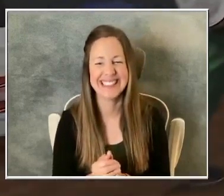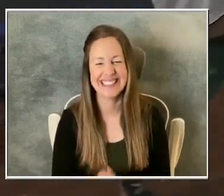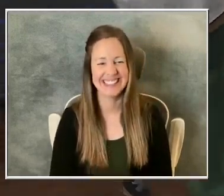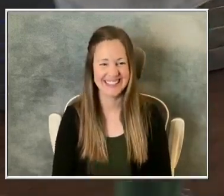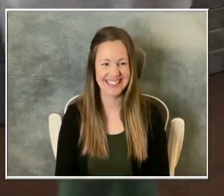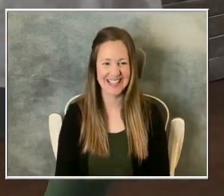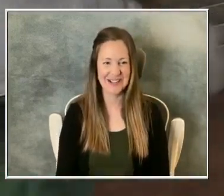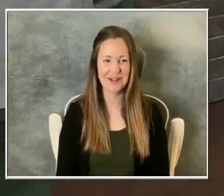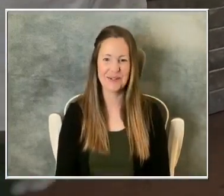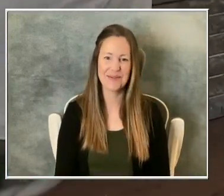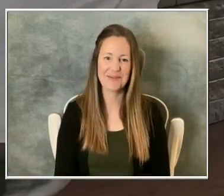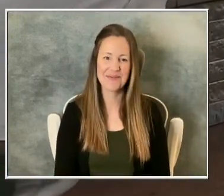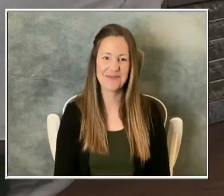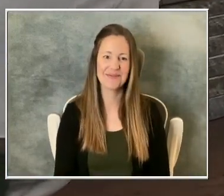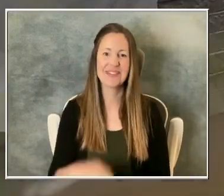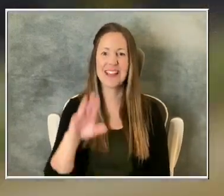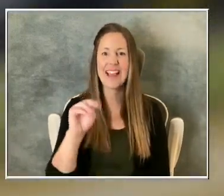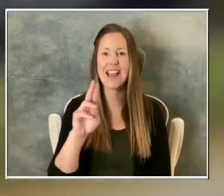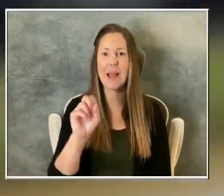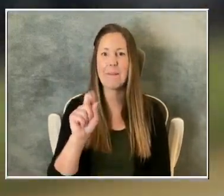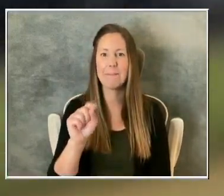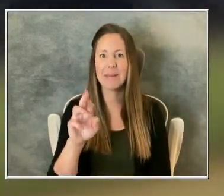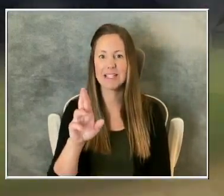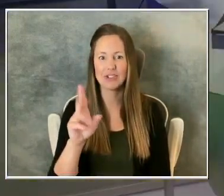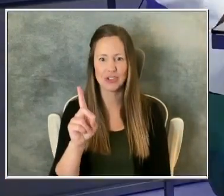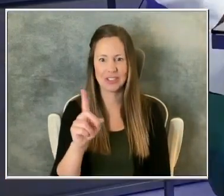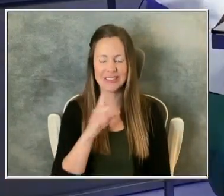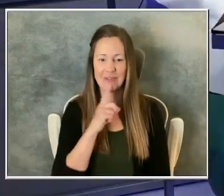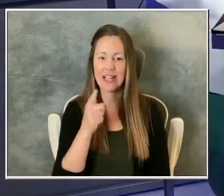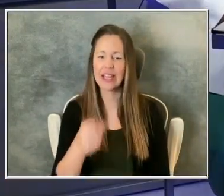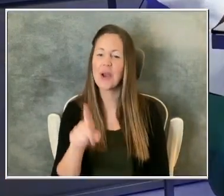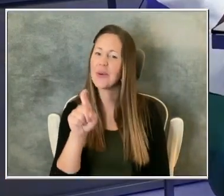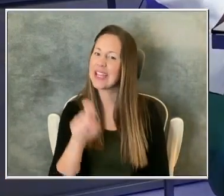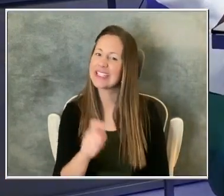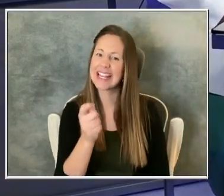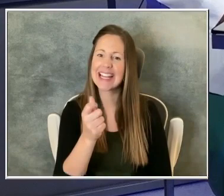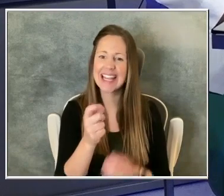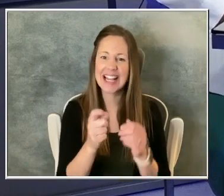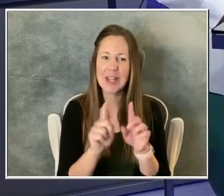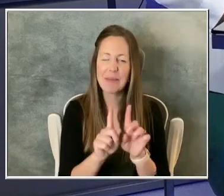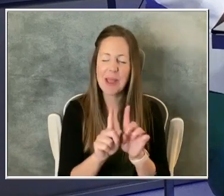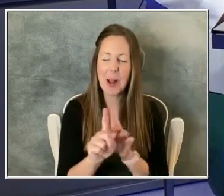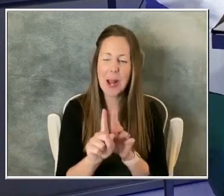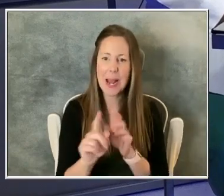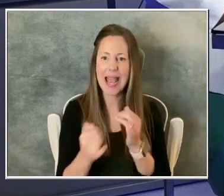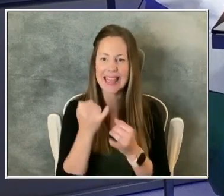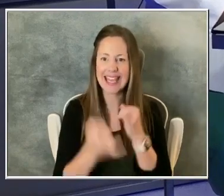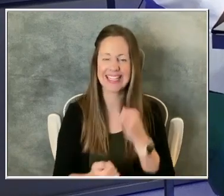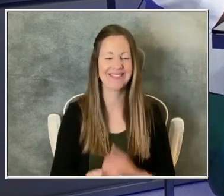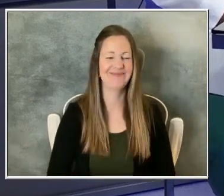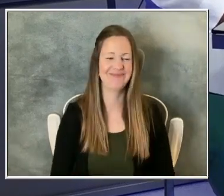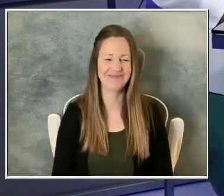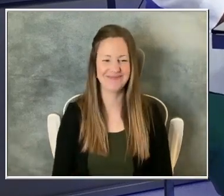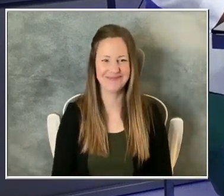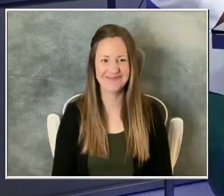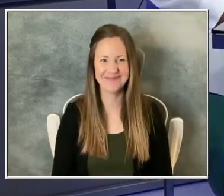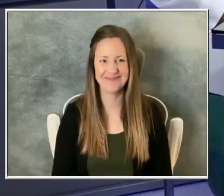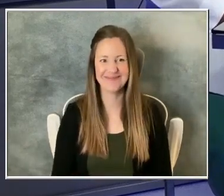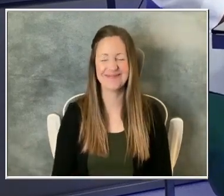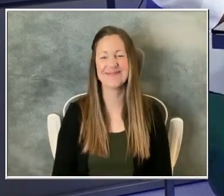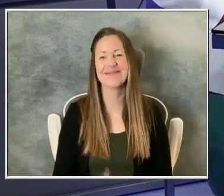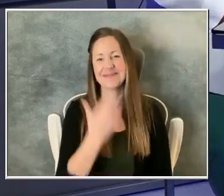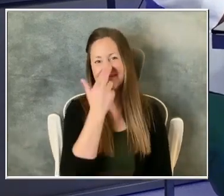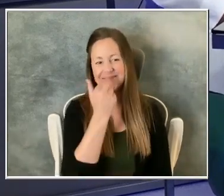Mustard. You know, typically for Jeff Wright, he just had to get a little ahead at the end. That's right. That's right. Oh, that was pretty awesome. Well, that was a really